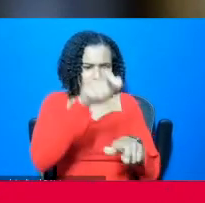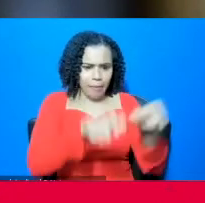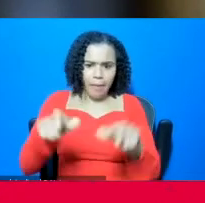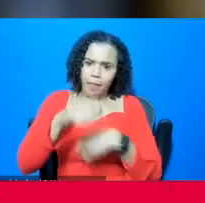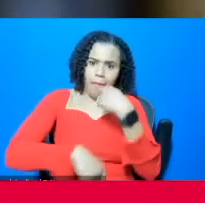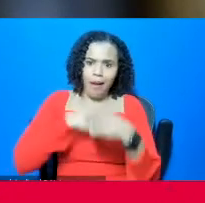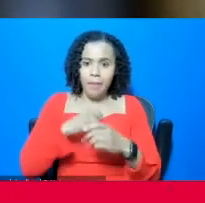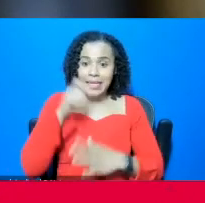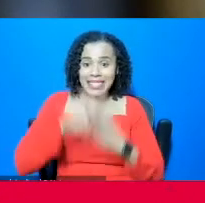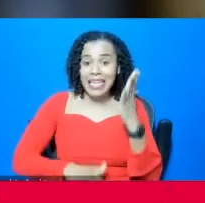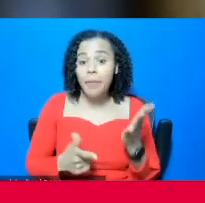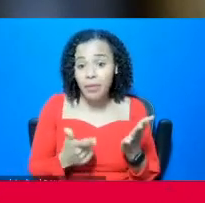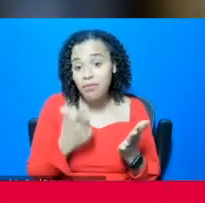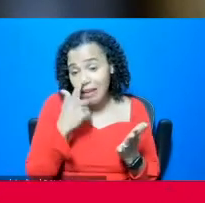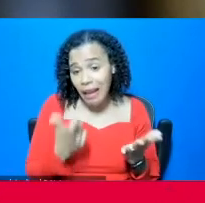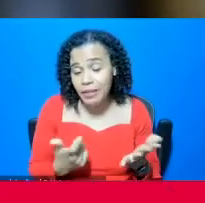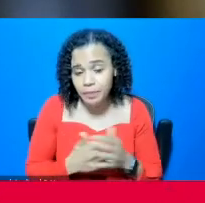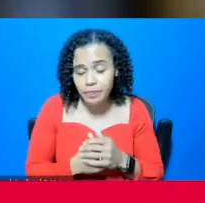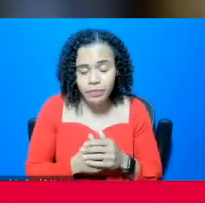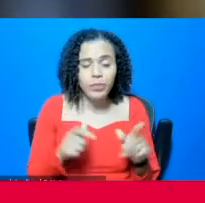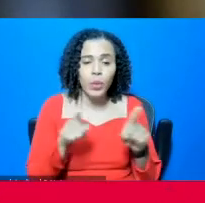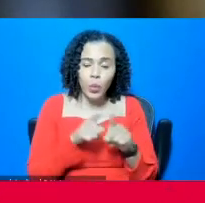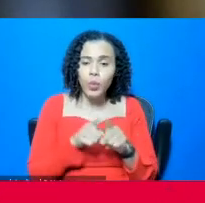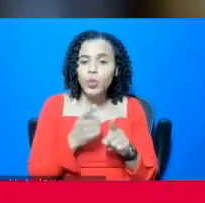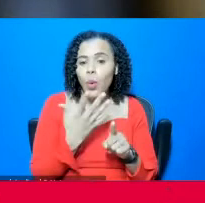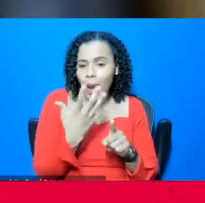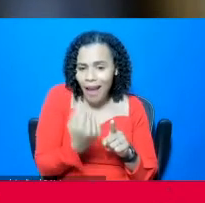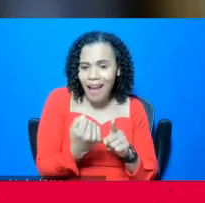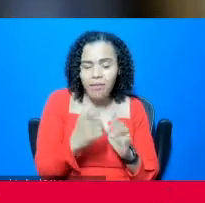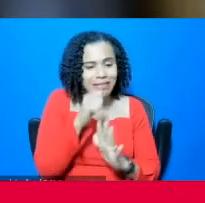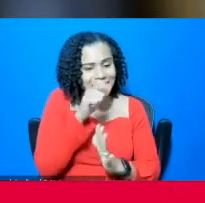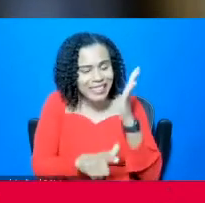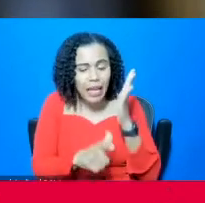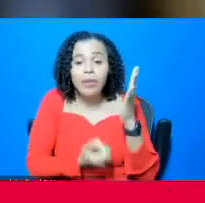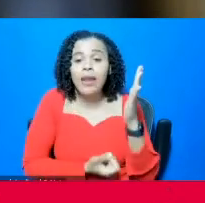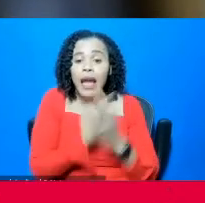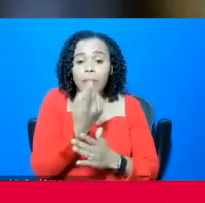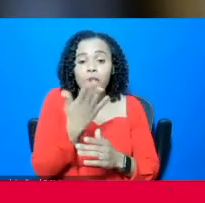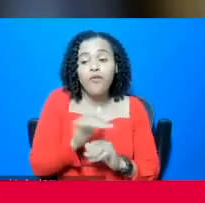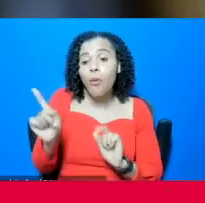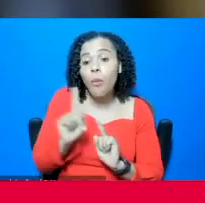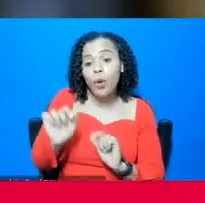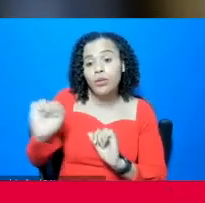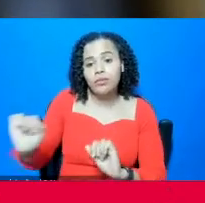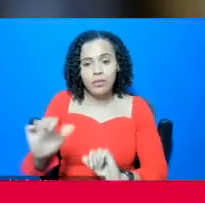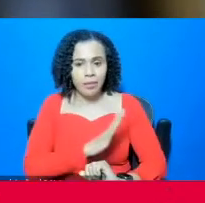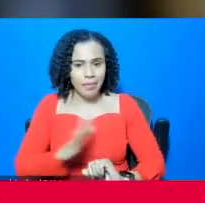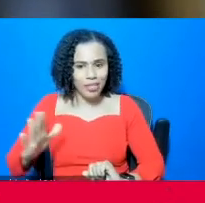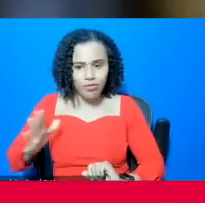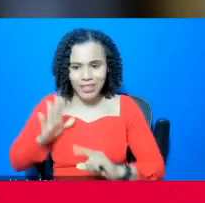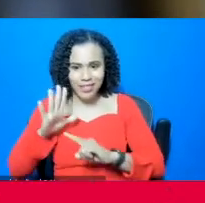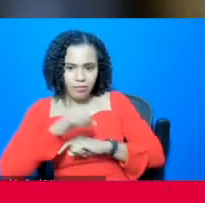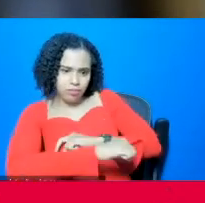that there's quite a few areas of disablement that occur as a result of militarization of campuses,